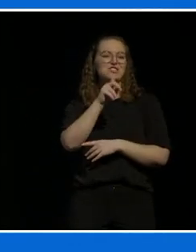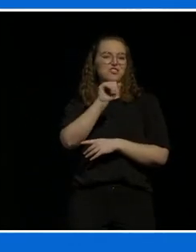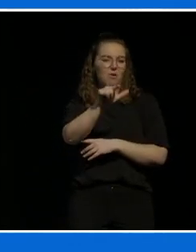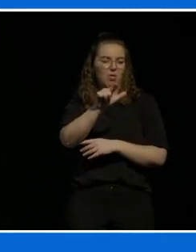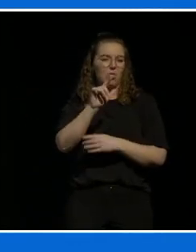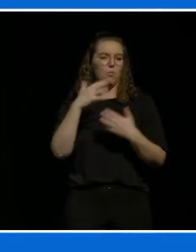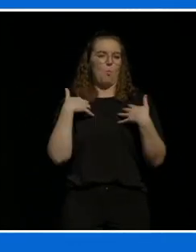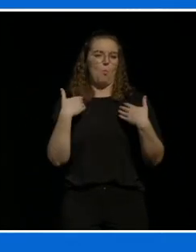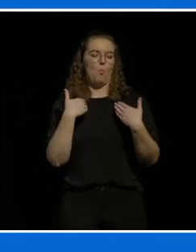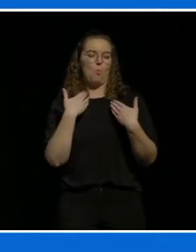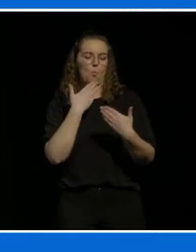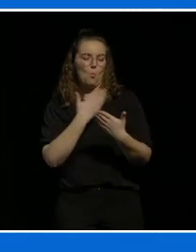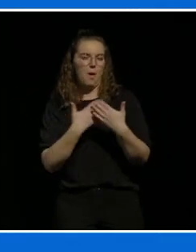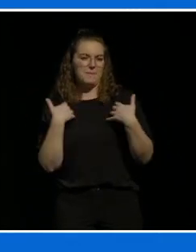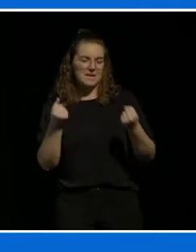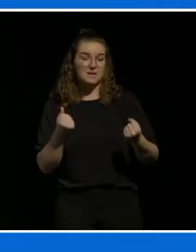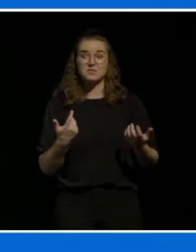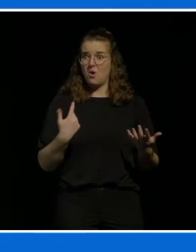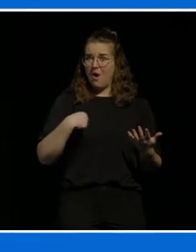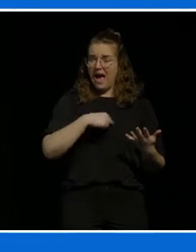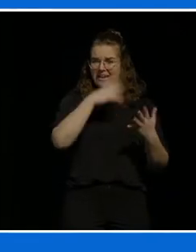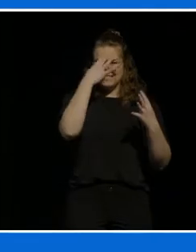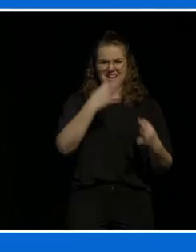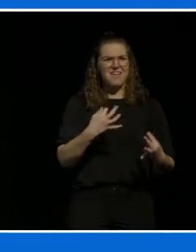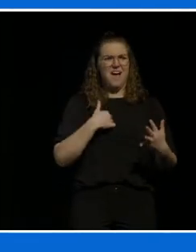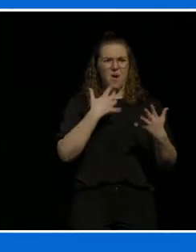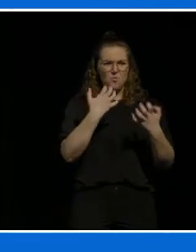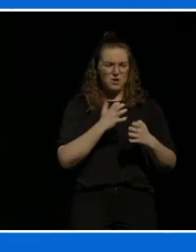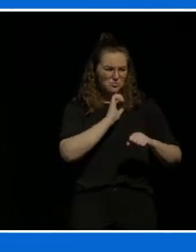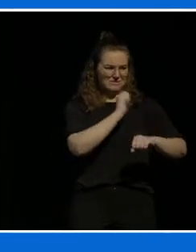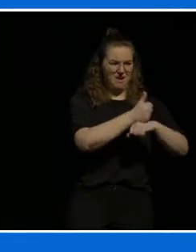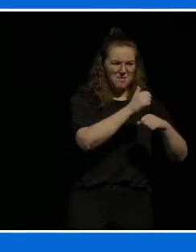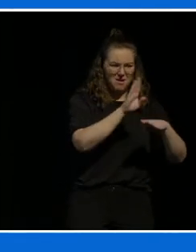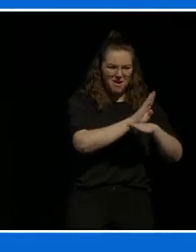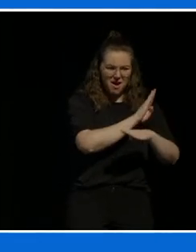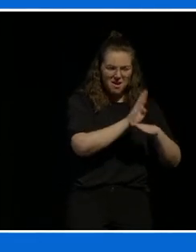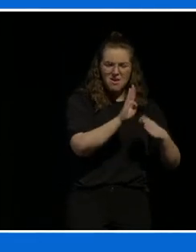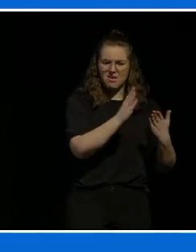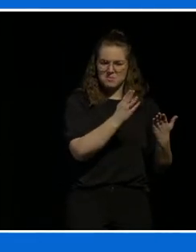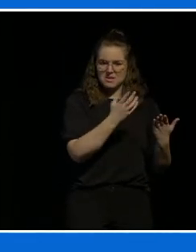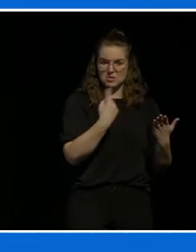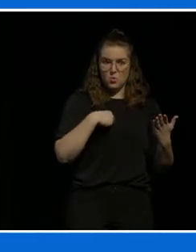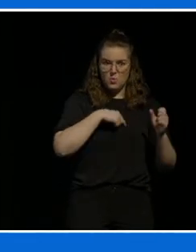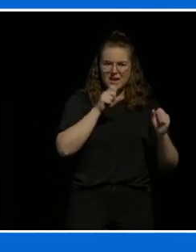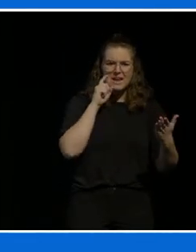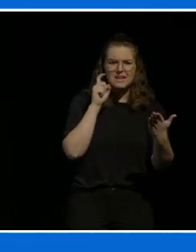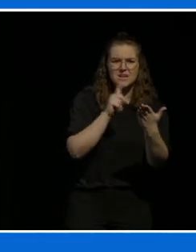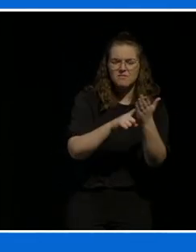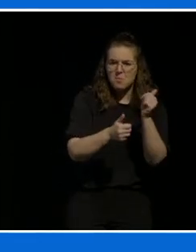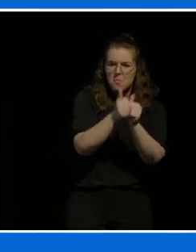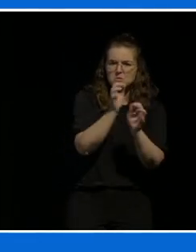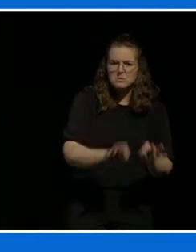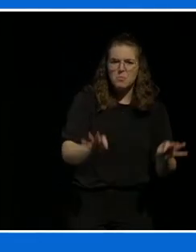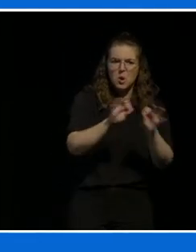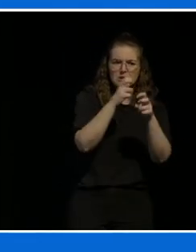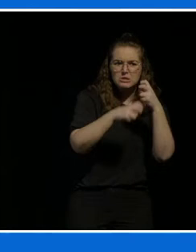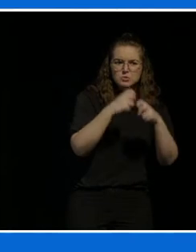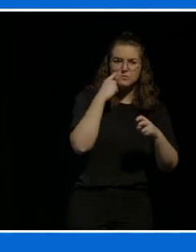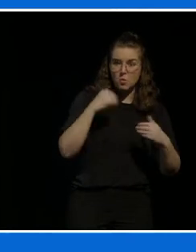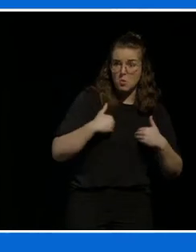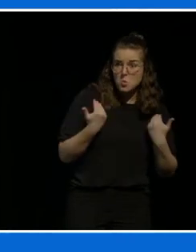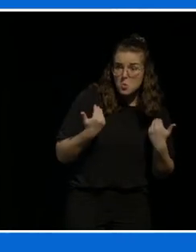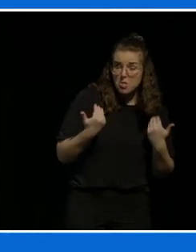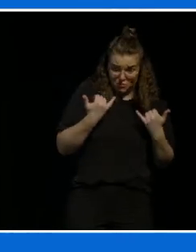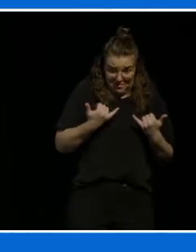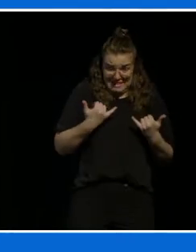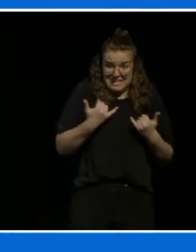youth-led organization to ensure that we could not only identify the most important issues for youth in the digital age, but so that we